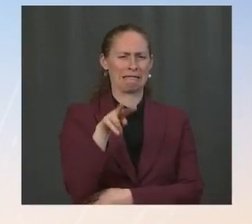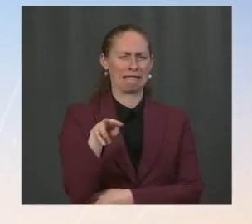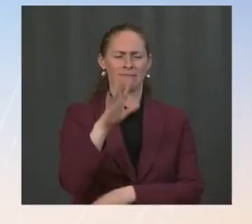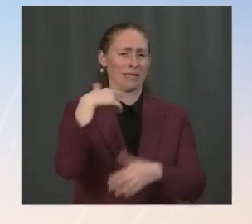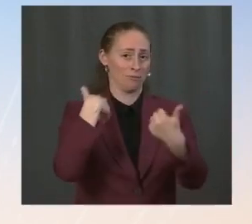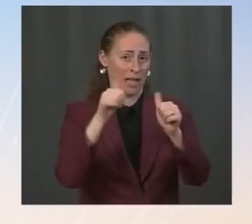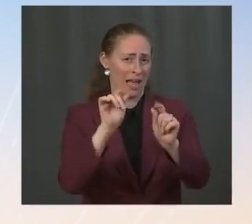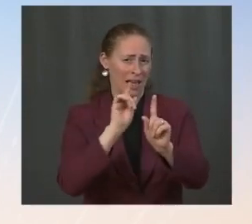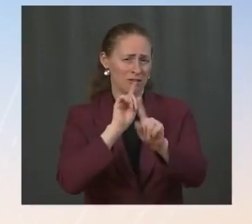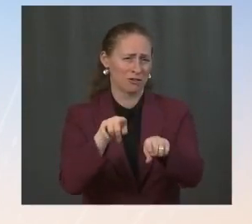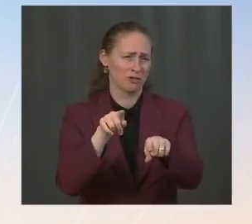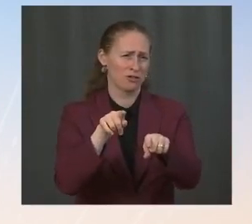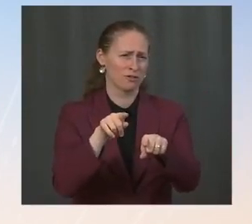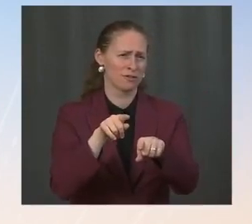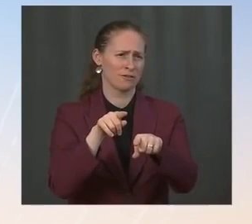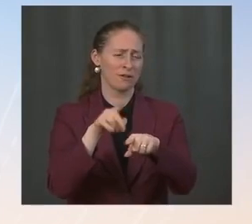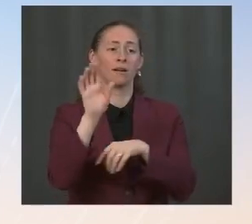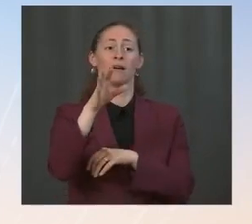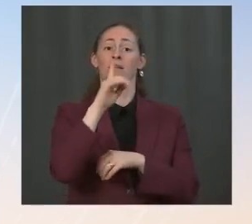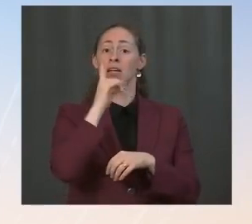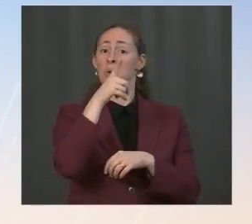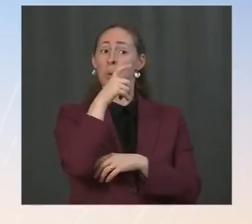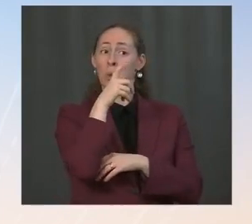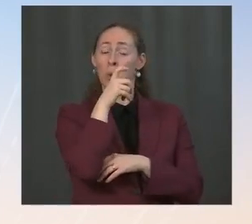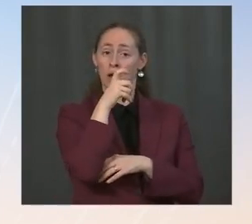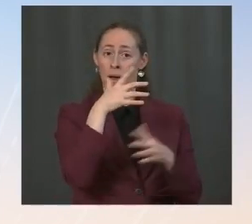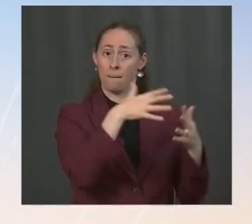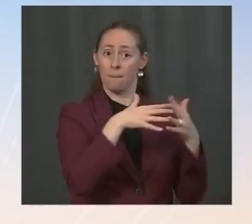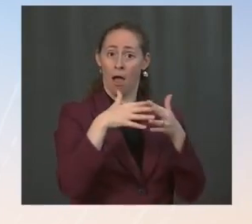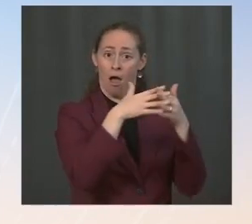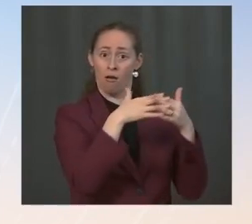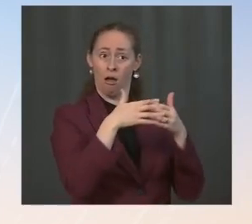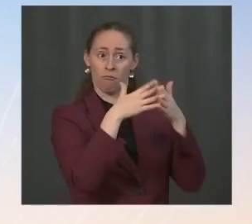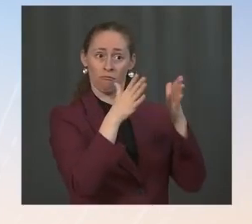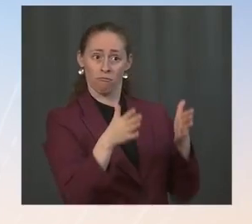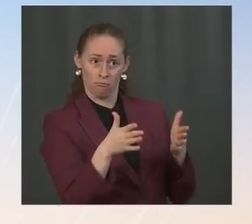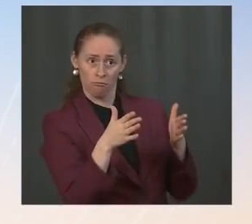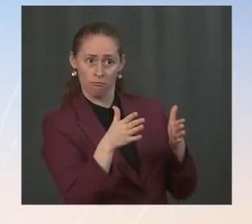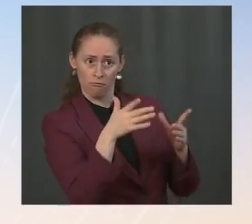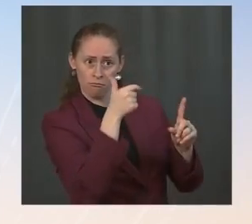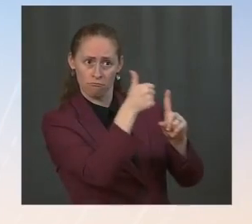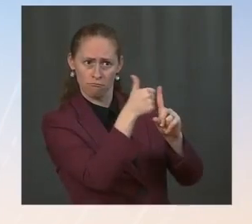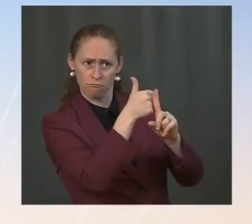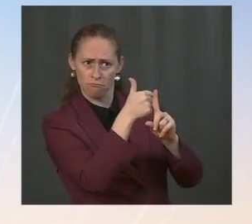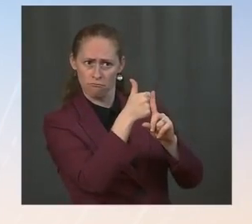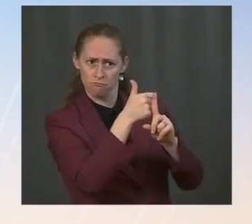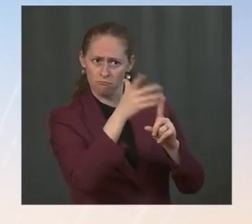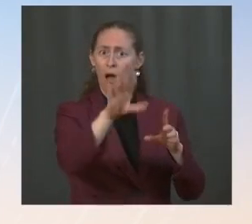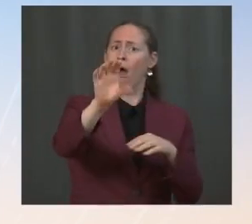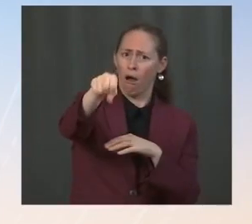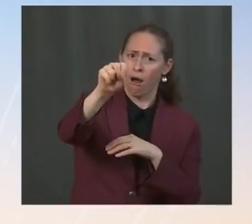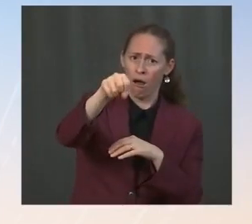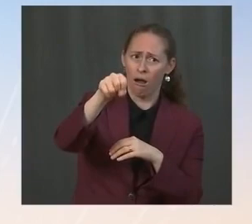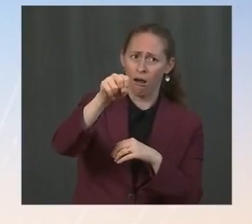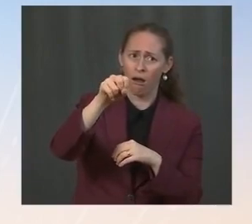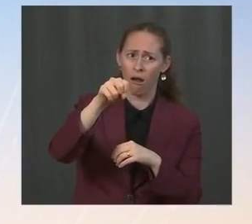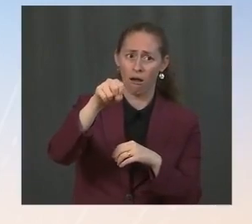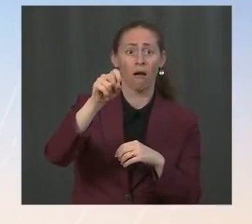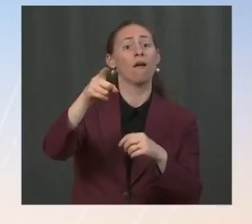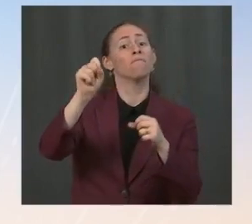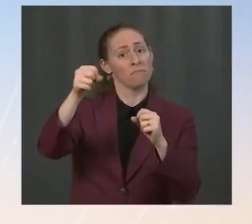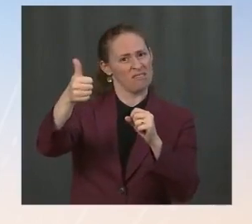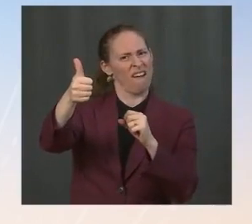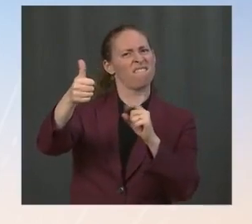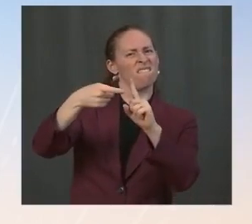American citizens, which I assume these U.S. service members are. They serve here in our country, but they're from Afghanistan, and they have